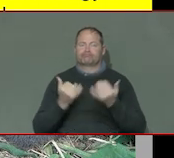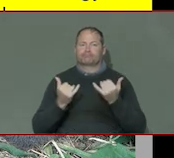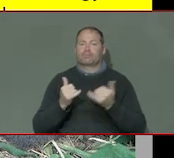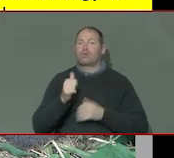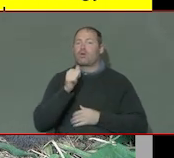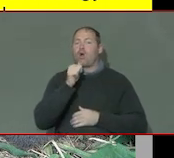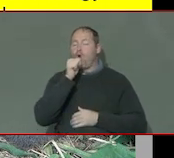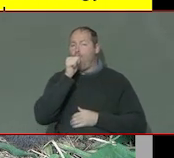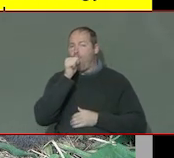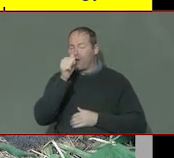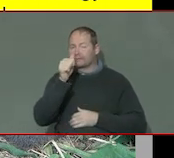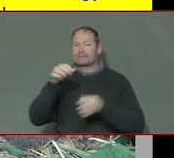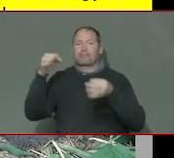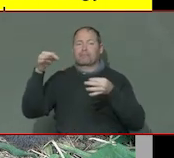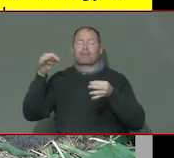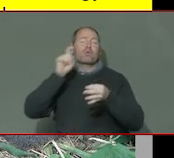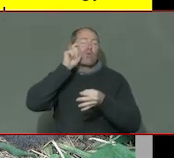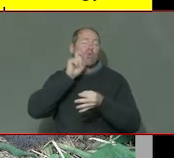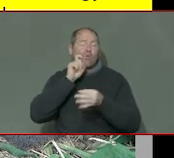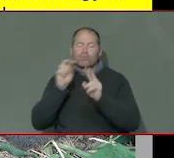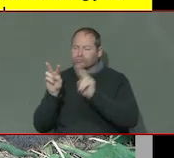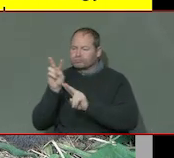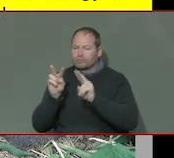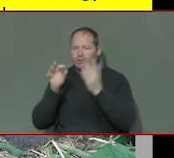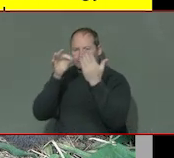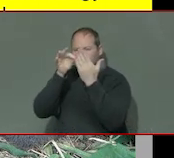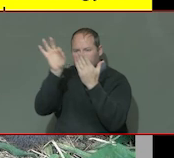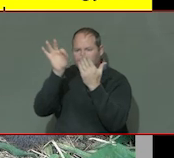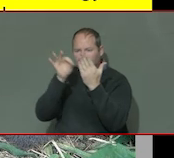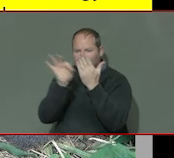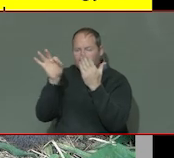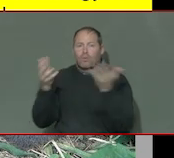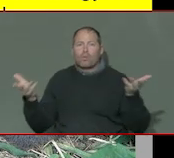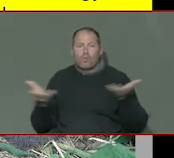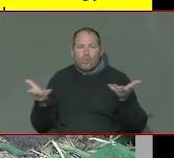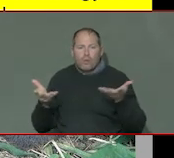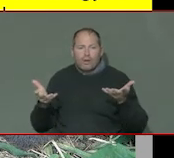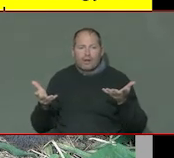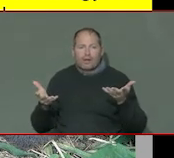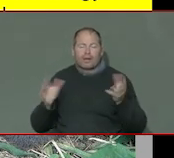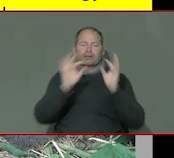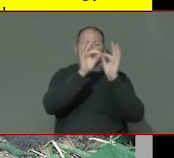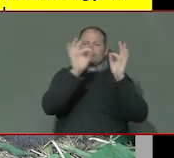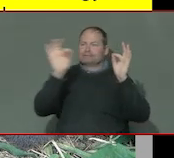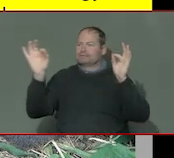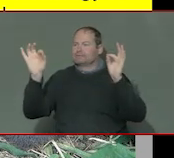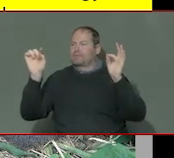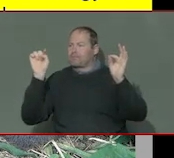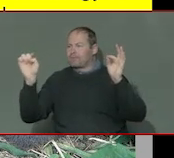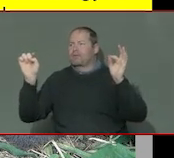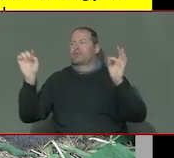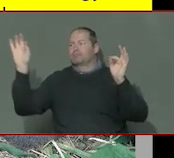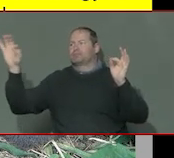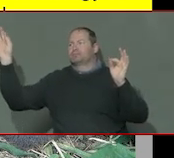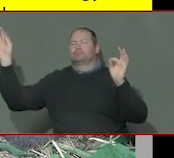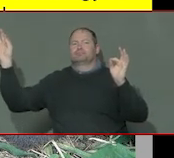memos, make sure that you see where the tick are in life science. It's after a full sentence. Usually,